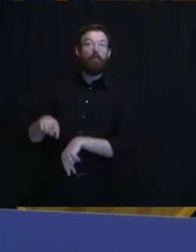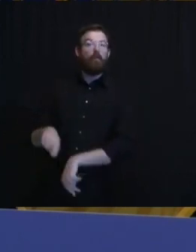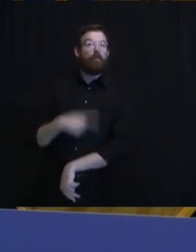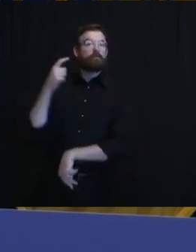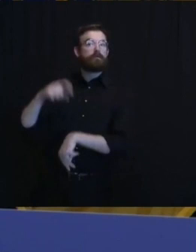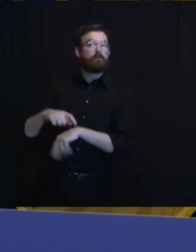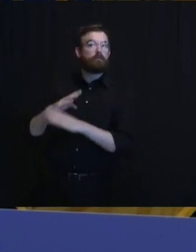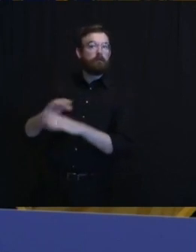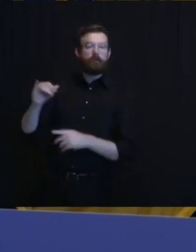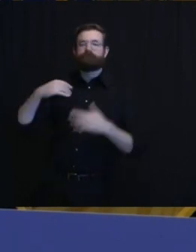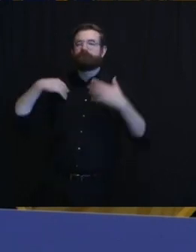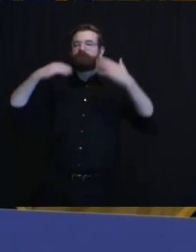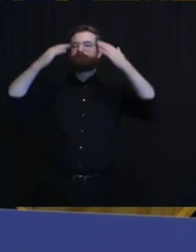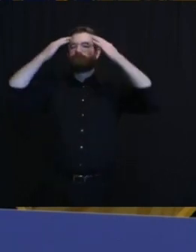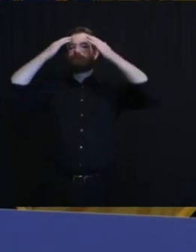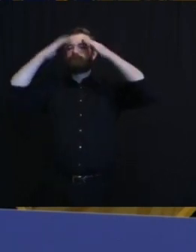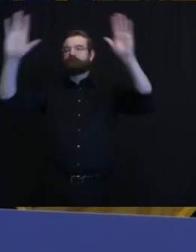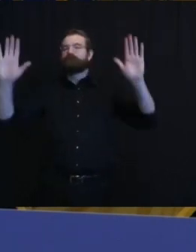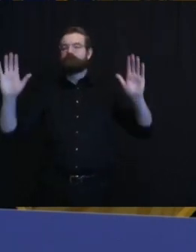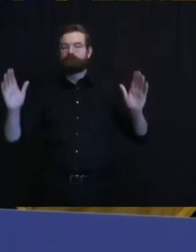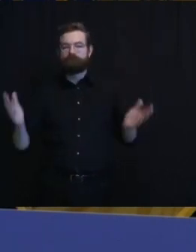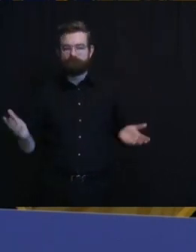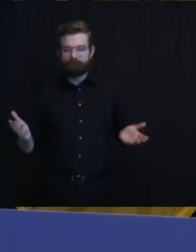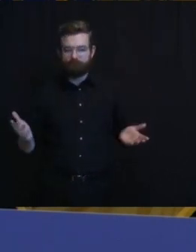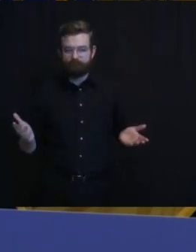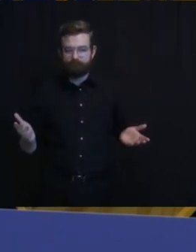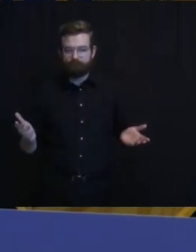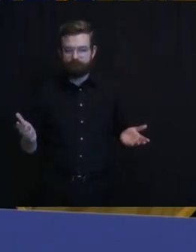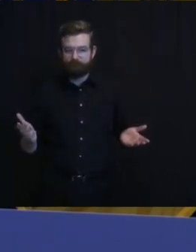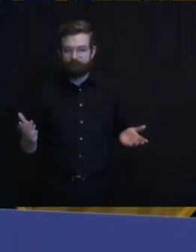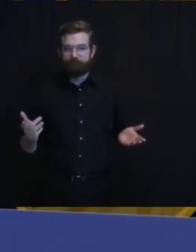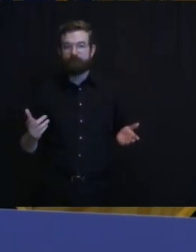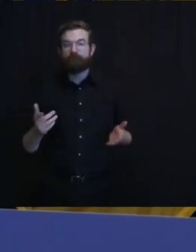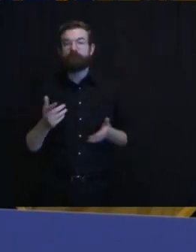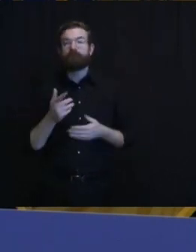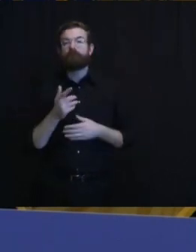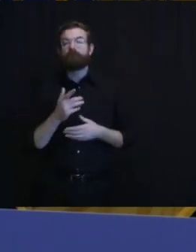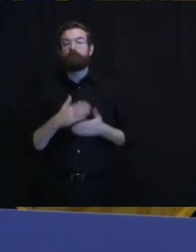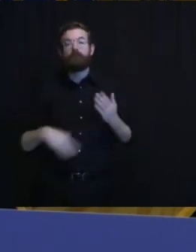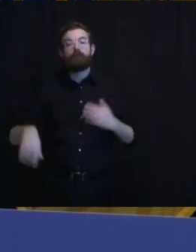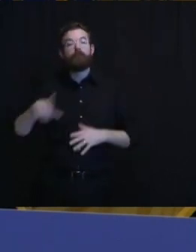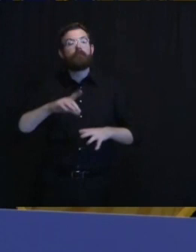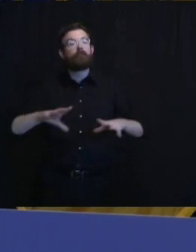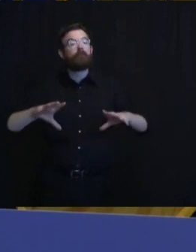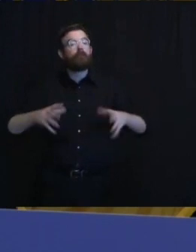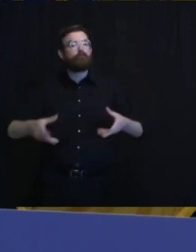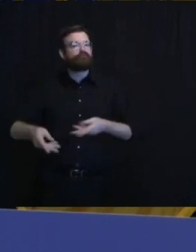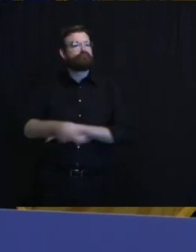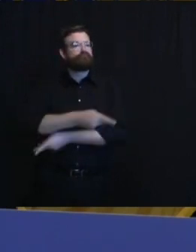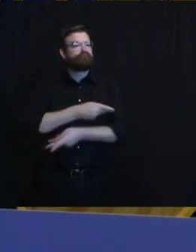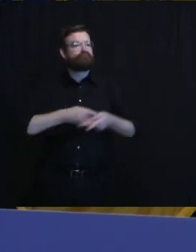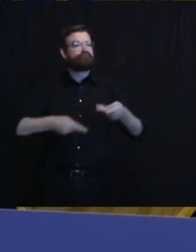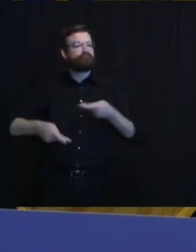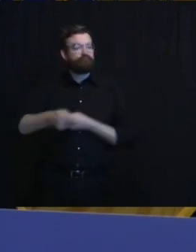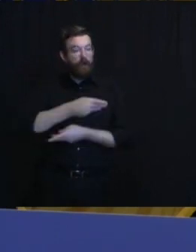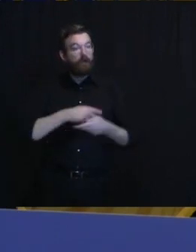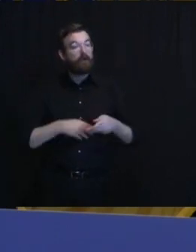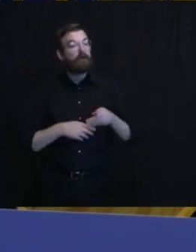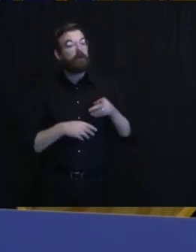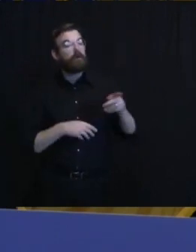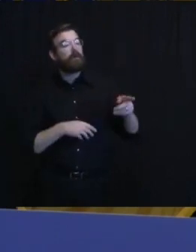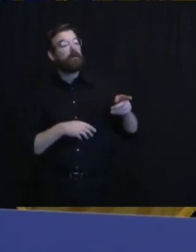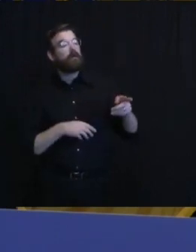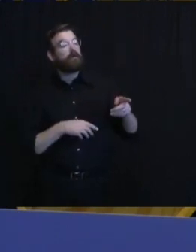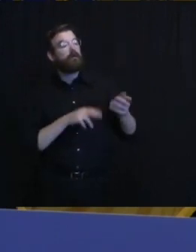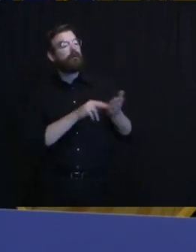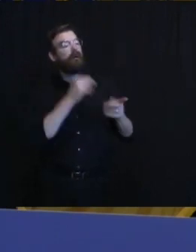in resident population, as well as the staff who work in a long-term care facility. So that said,